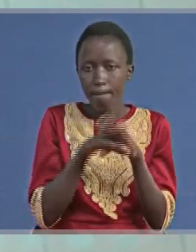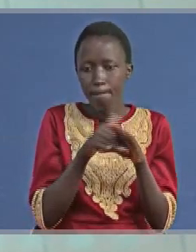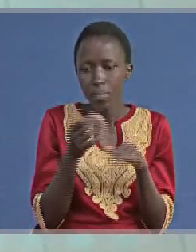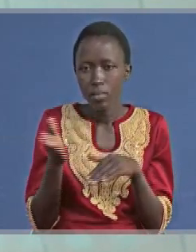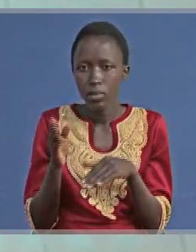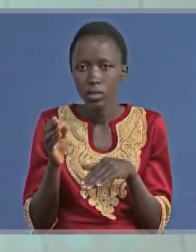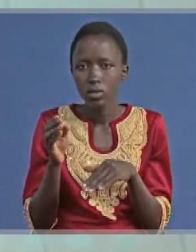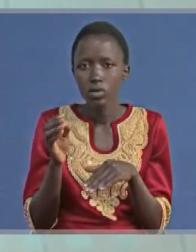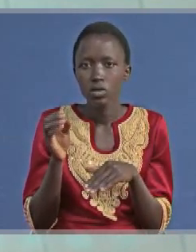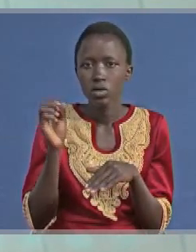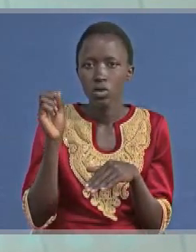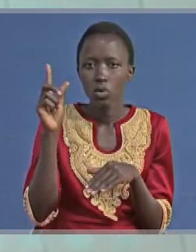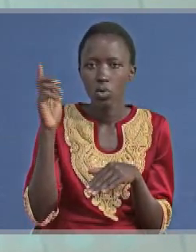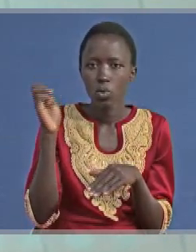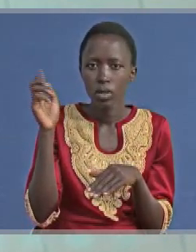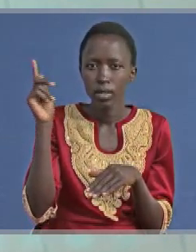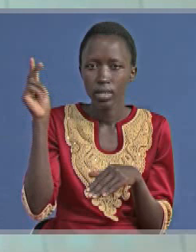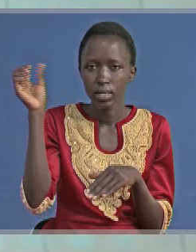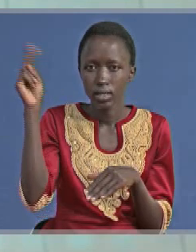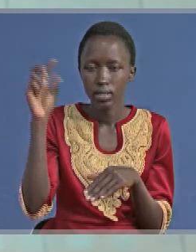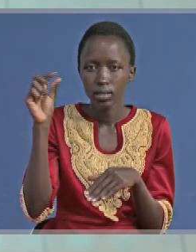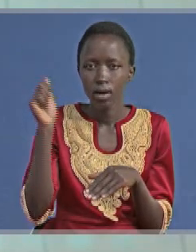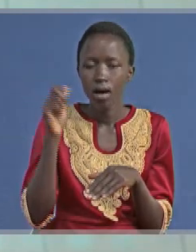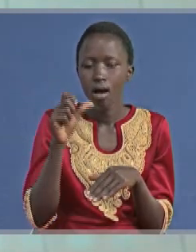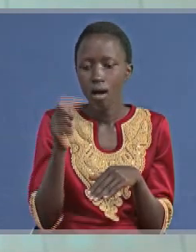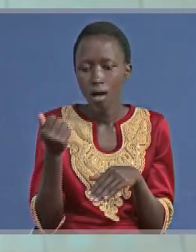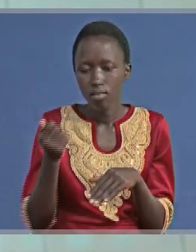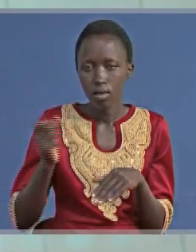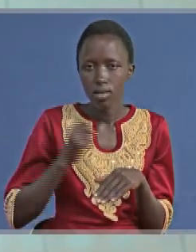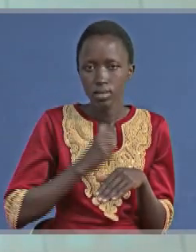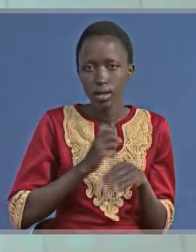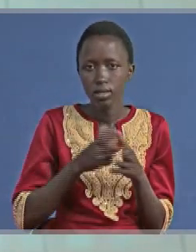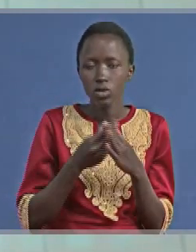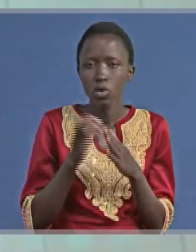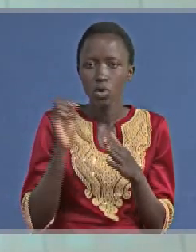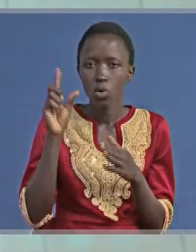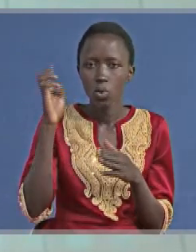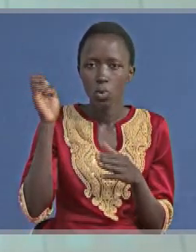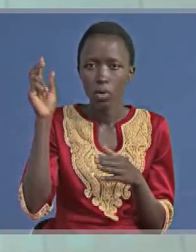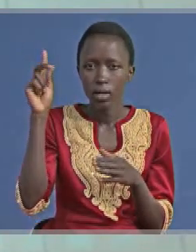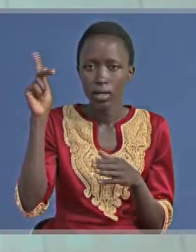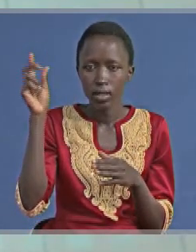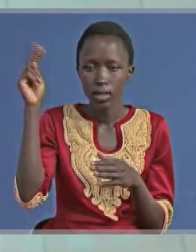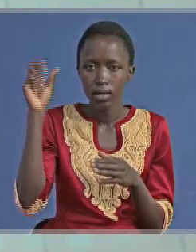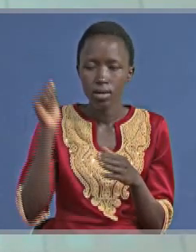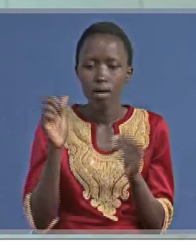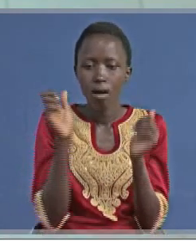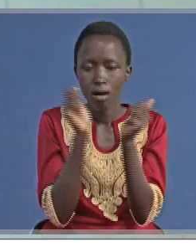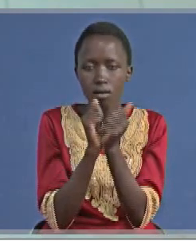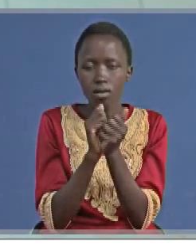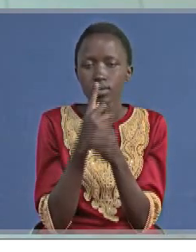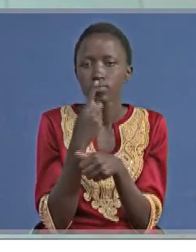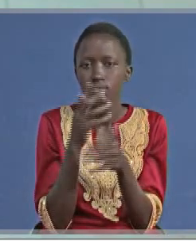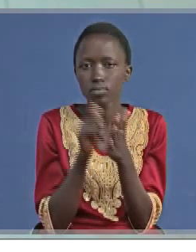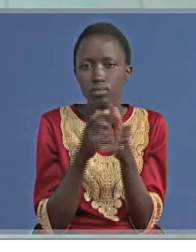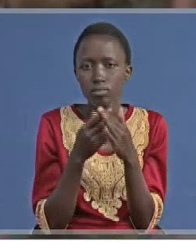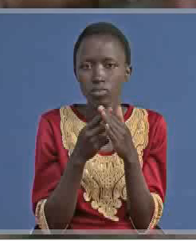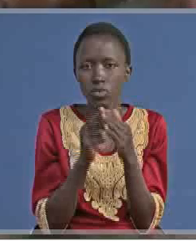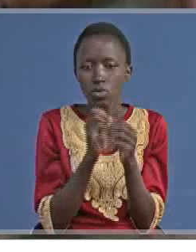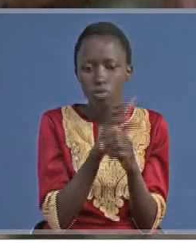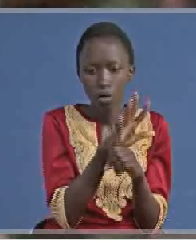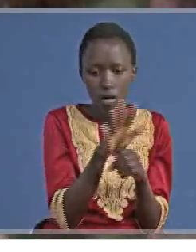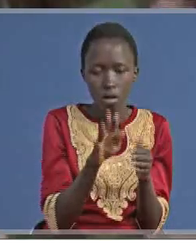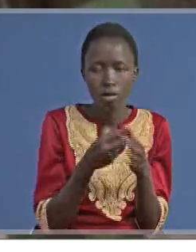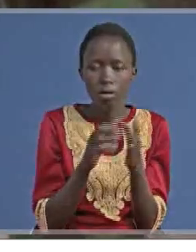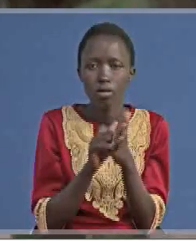Parliament Moitalel Olekinta and his Senate counterpart Ledema Olekina arrested over what they termed as